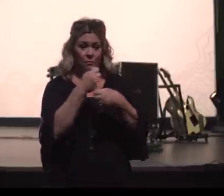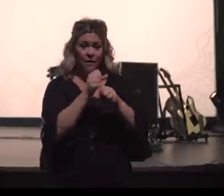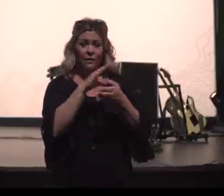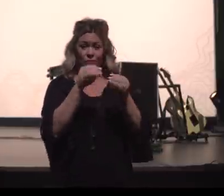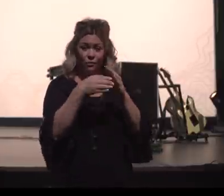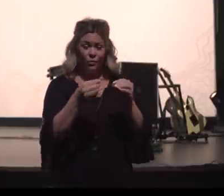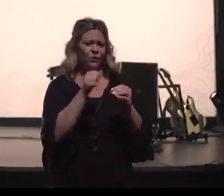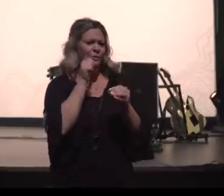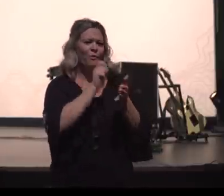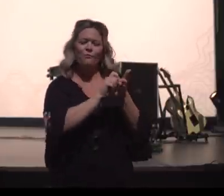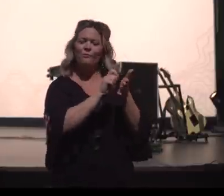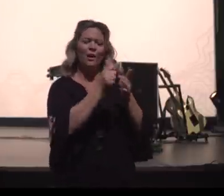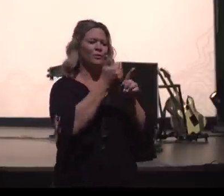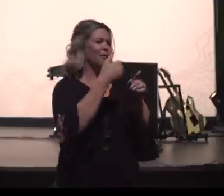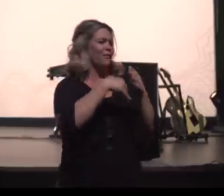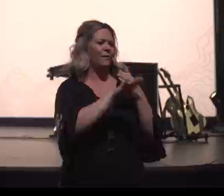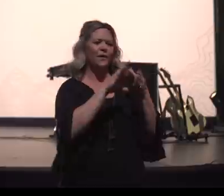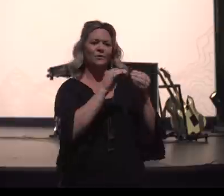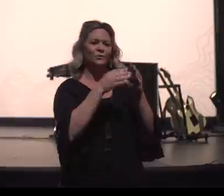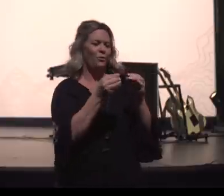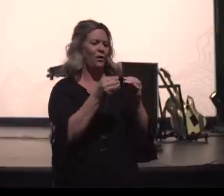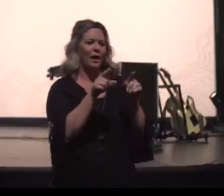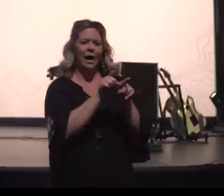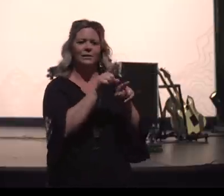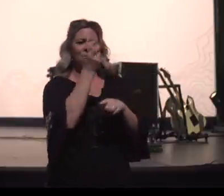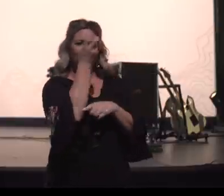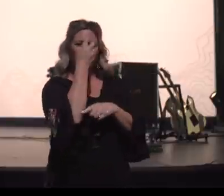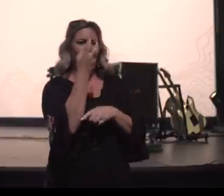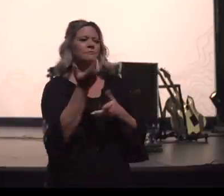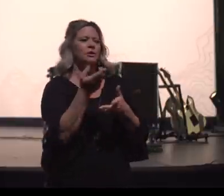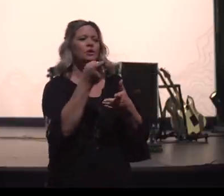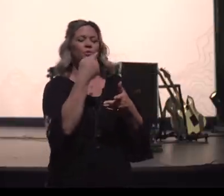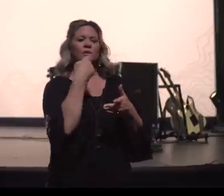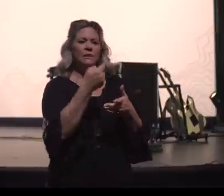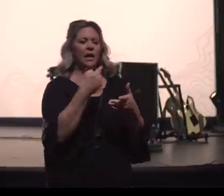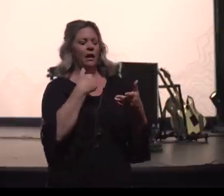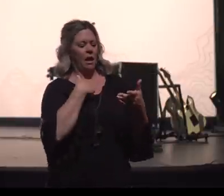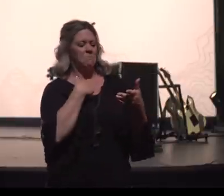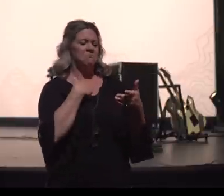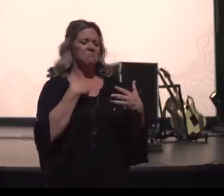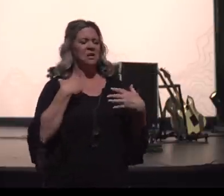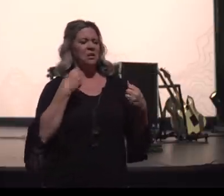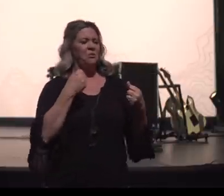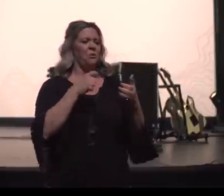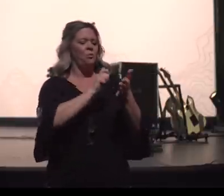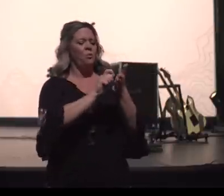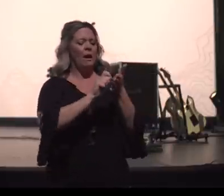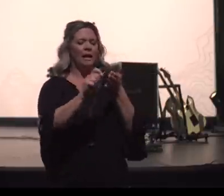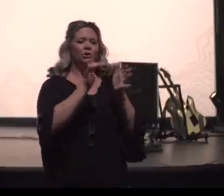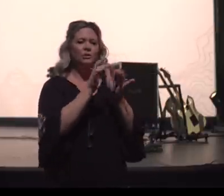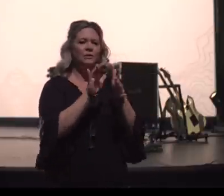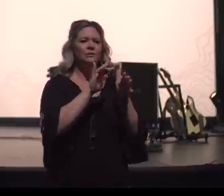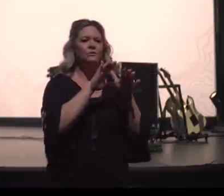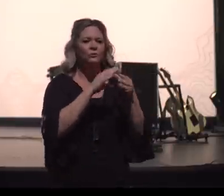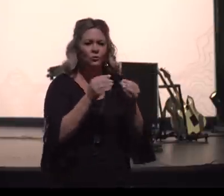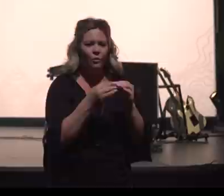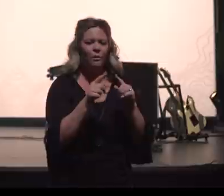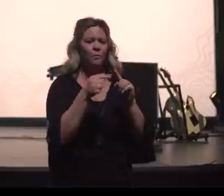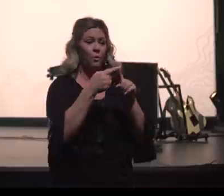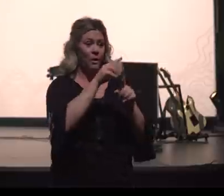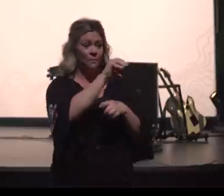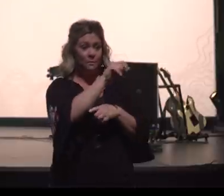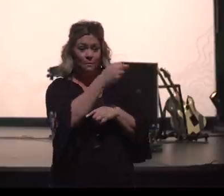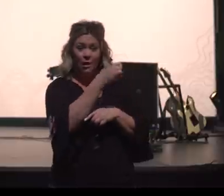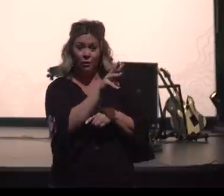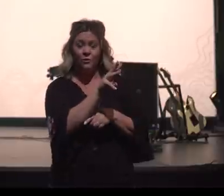would not write yourself into the story as blind. You'd write yourself into the story as a hero. And yet what we find is when Matthew, Mark,